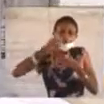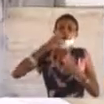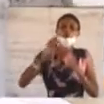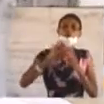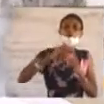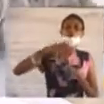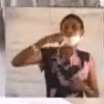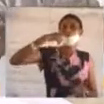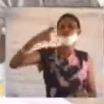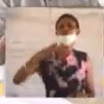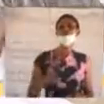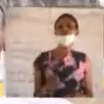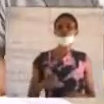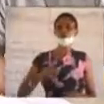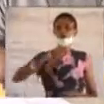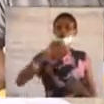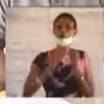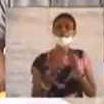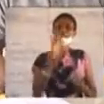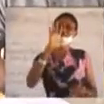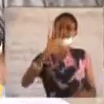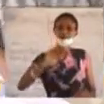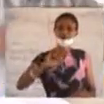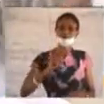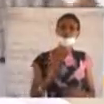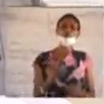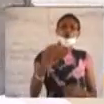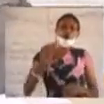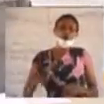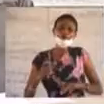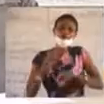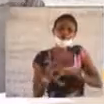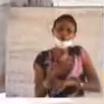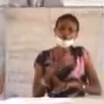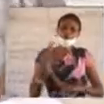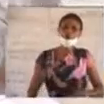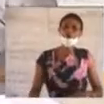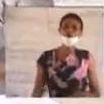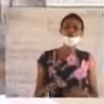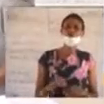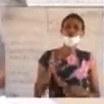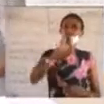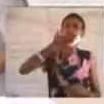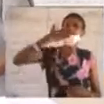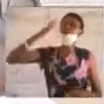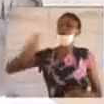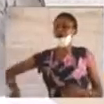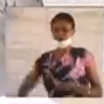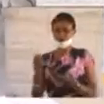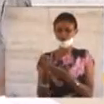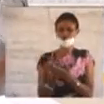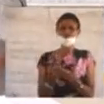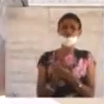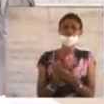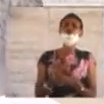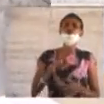it. Because you think you are inferior in that aspect, you want to experiment. Inferiority complex can be